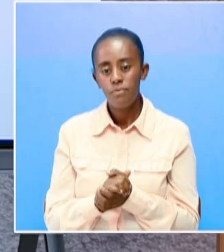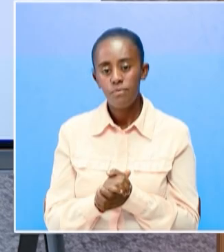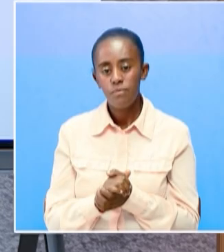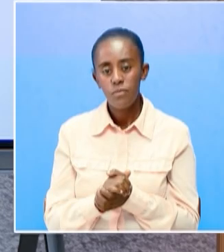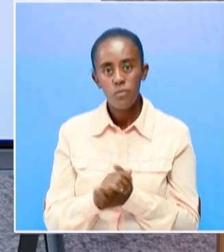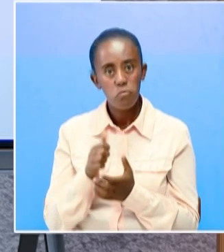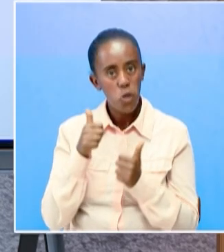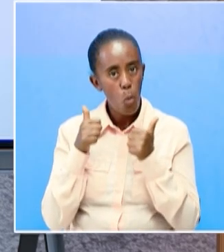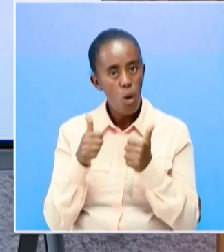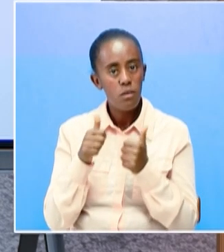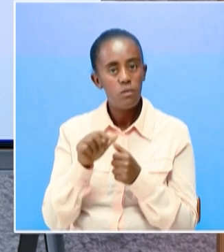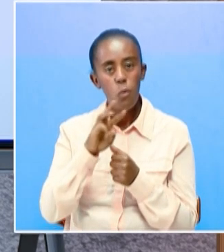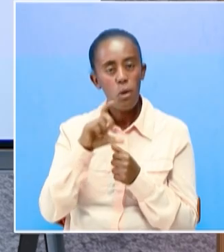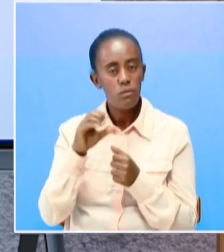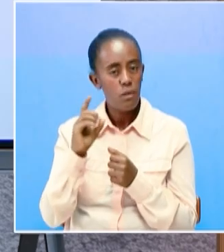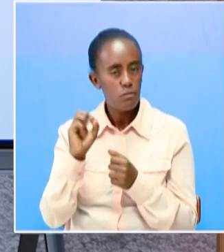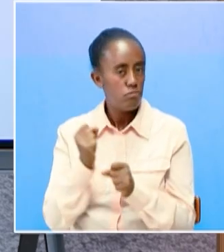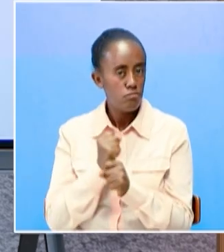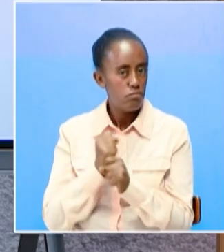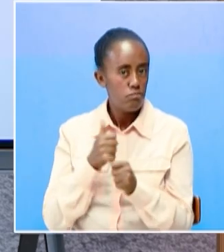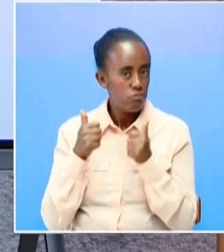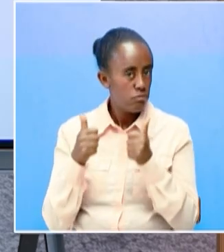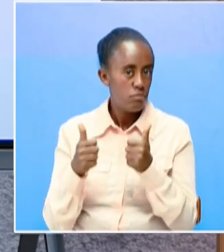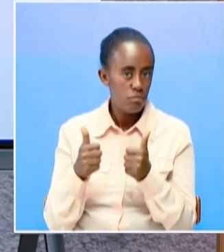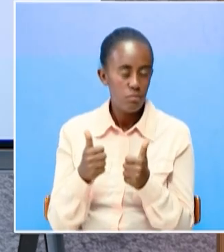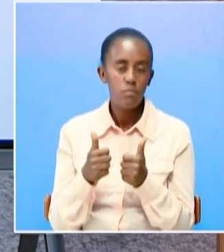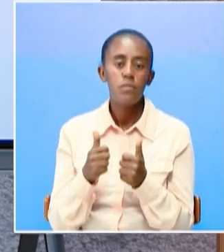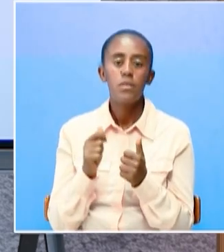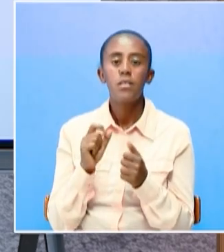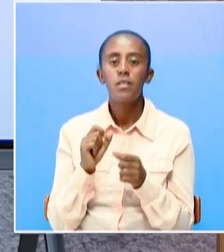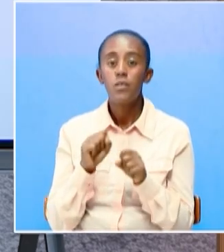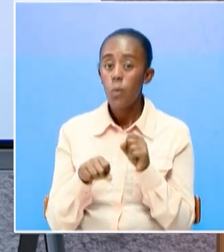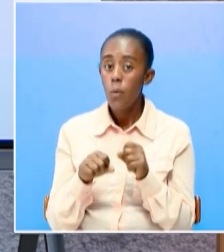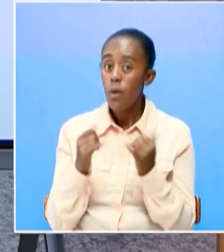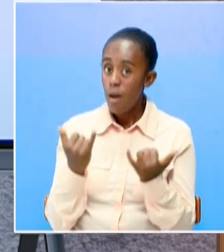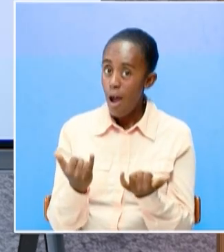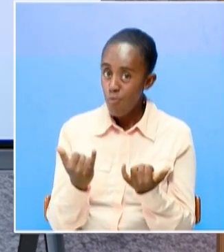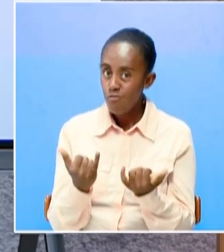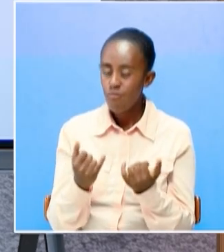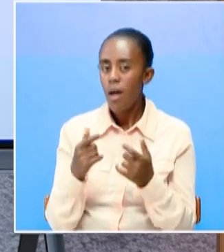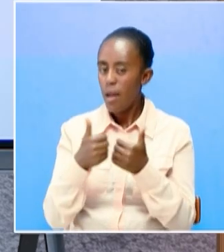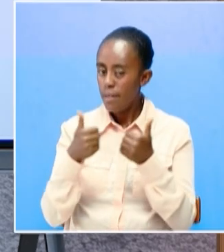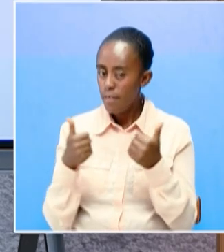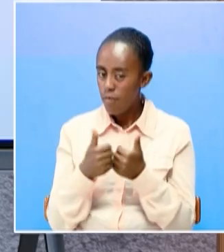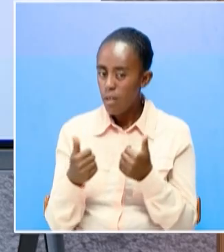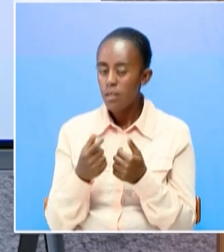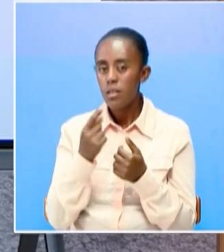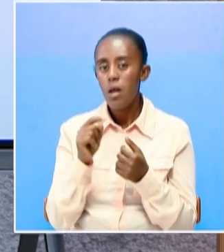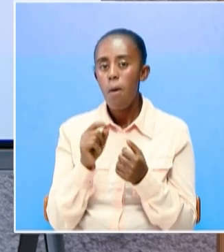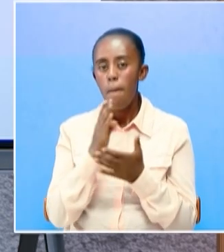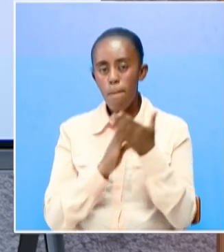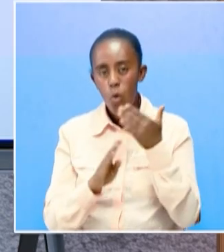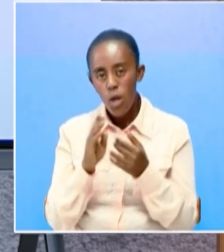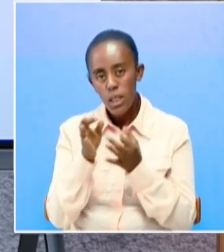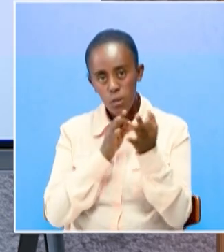Well done. I hope you did it, yeah? So, now it is time to identify the polite